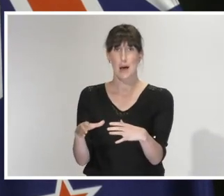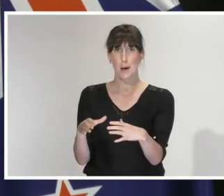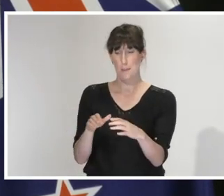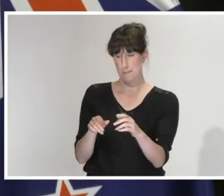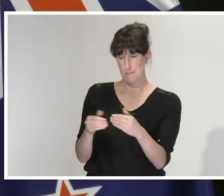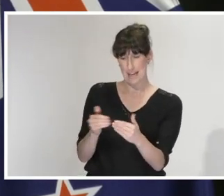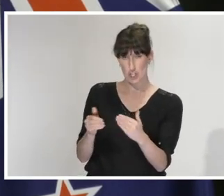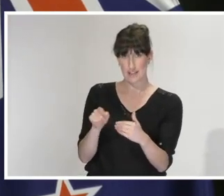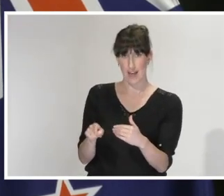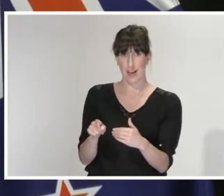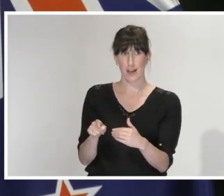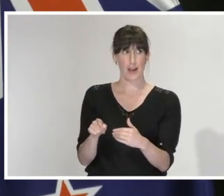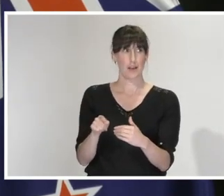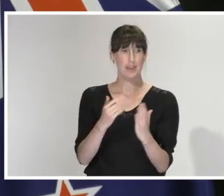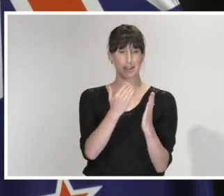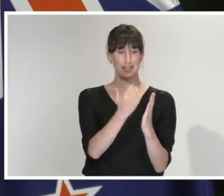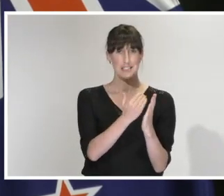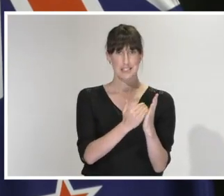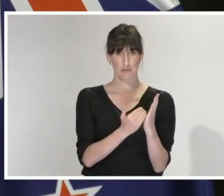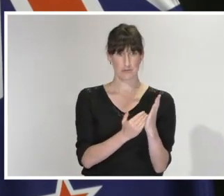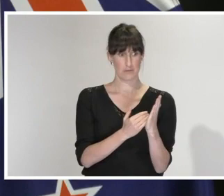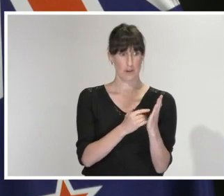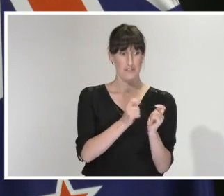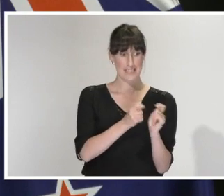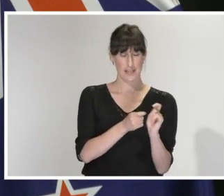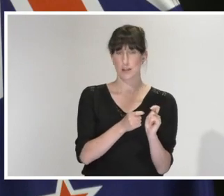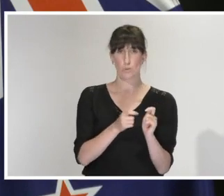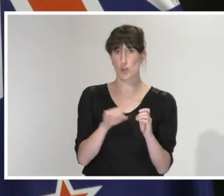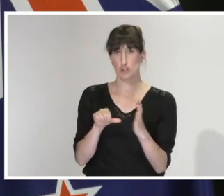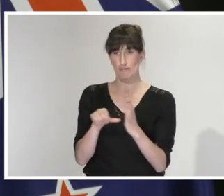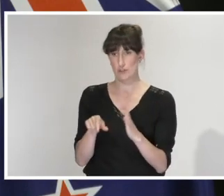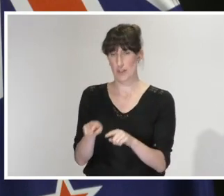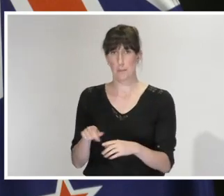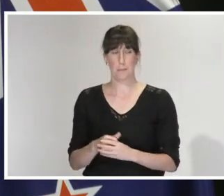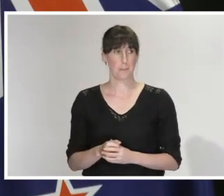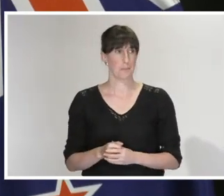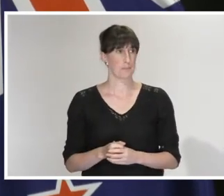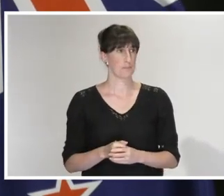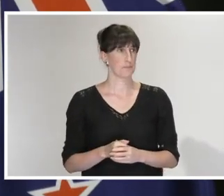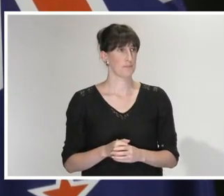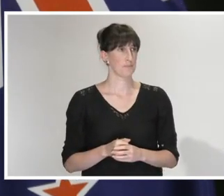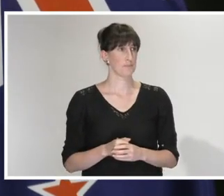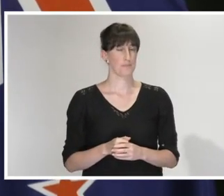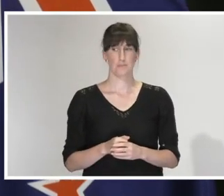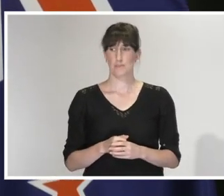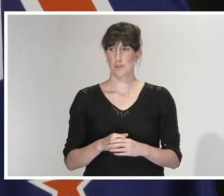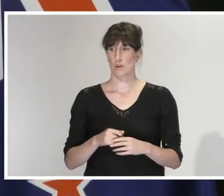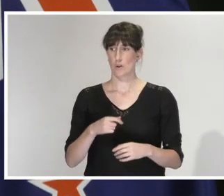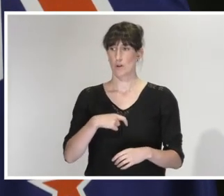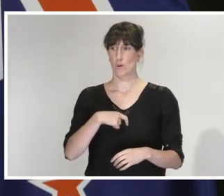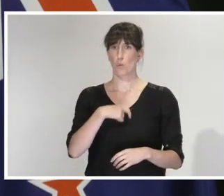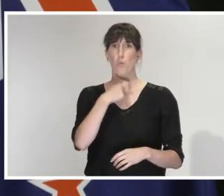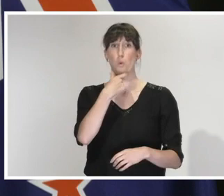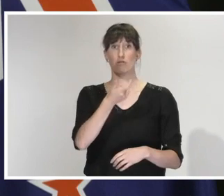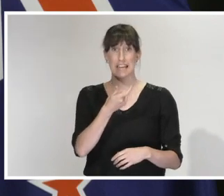definition in such a strict way as well. You had another question? Yes, please. Will the Warriors be granted an exemption if the NRL competition were to restart